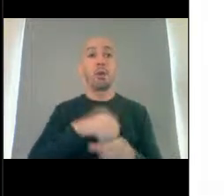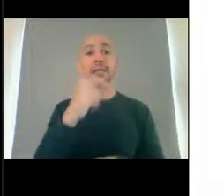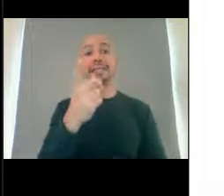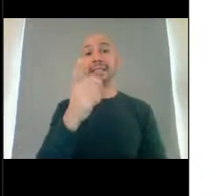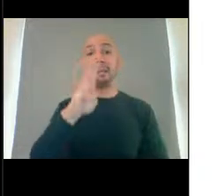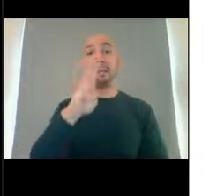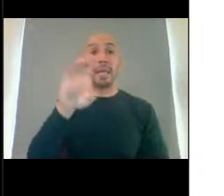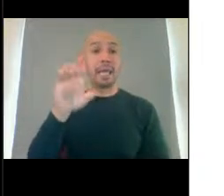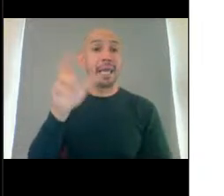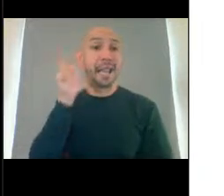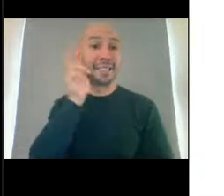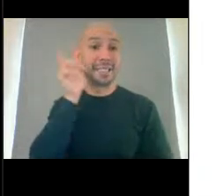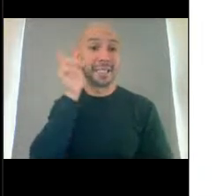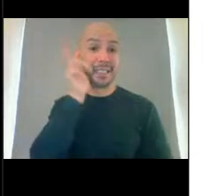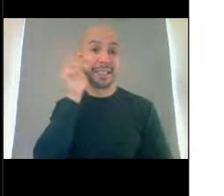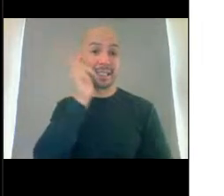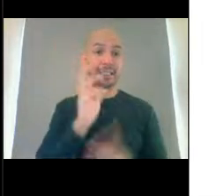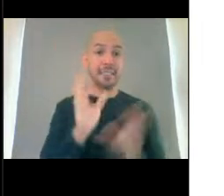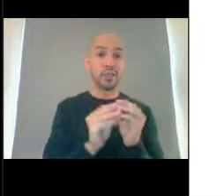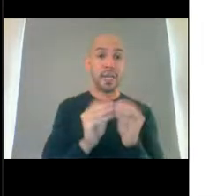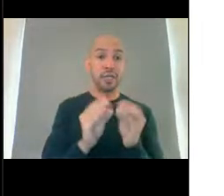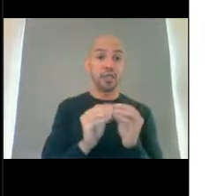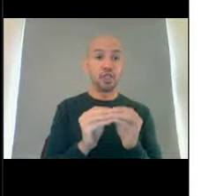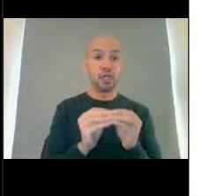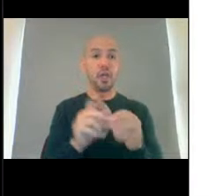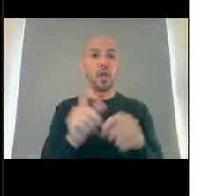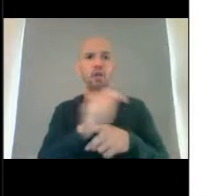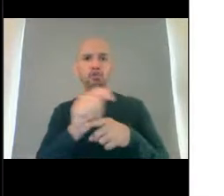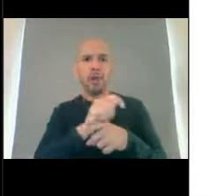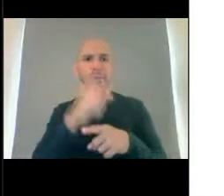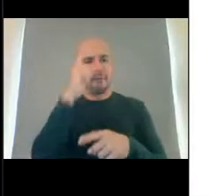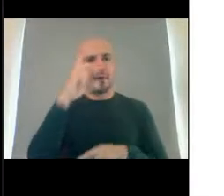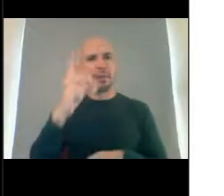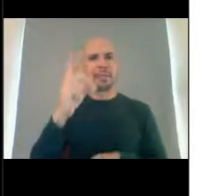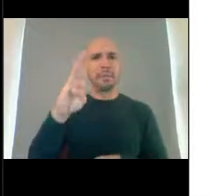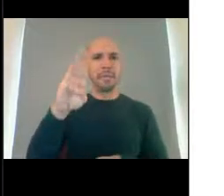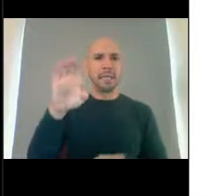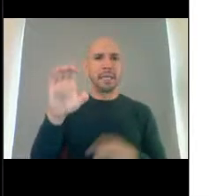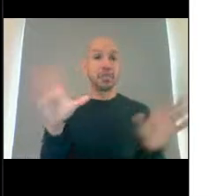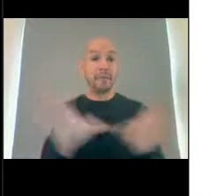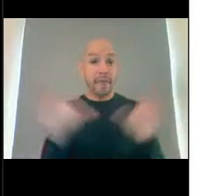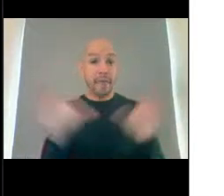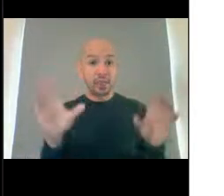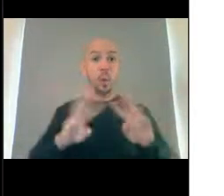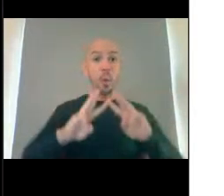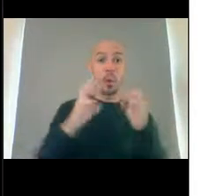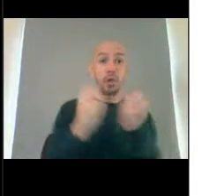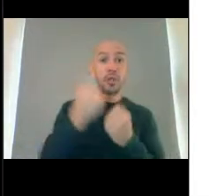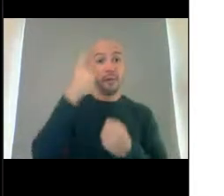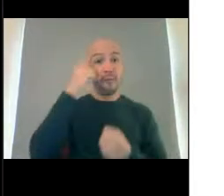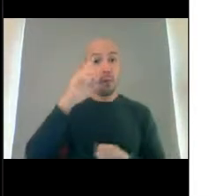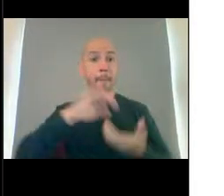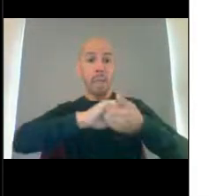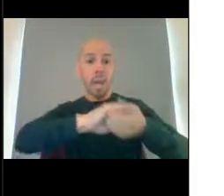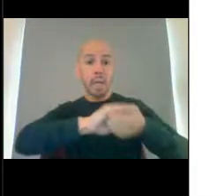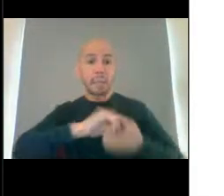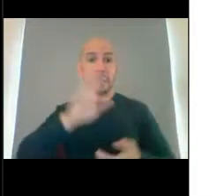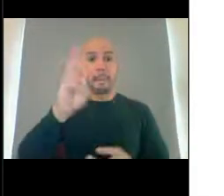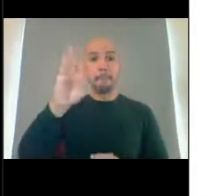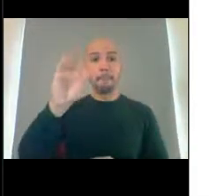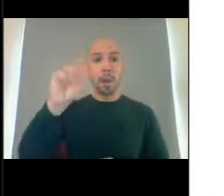session uh training on dbe certification workshops on bonding and insurance